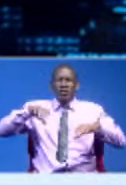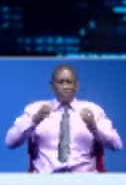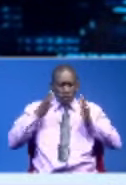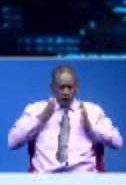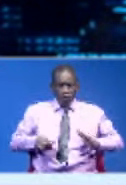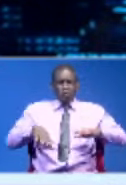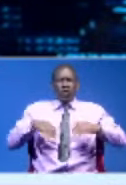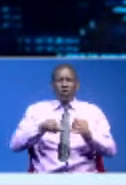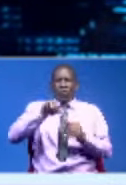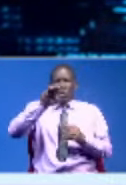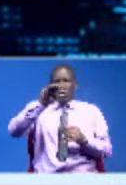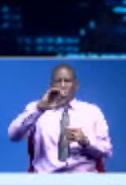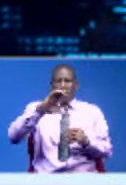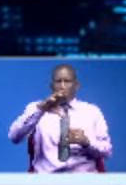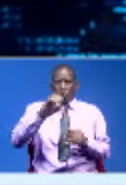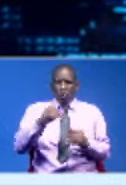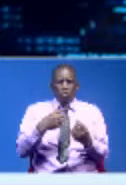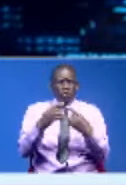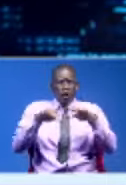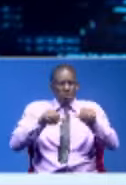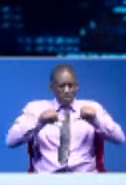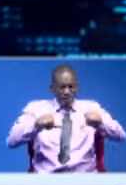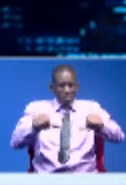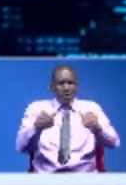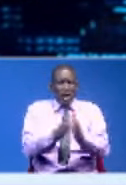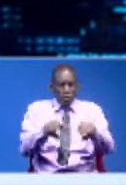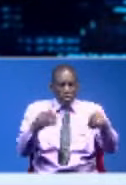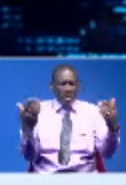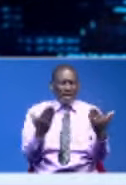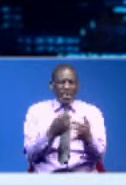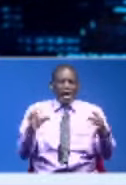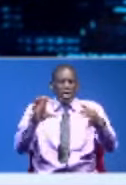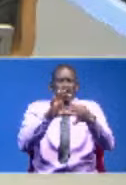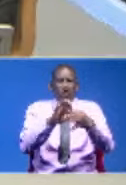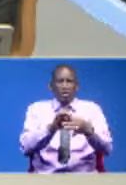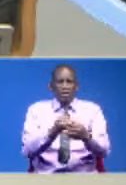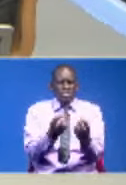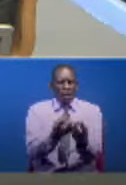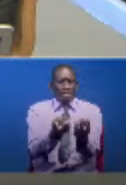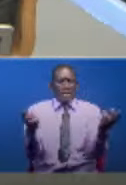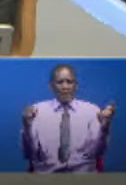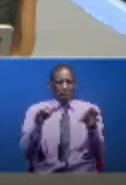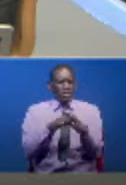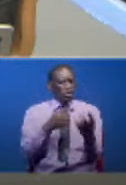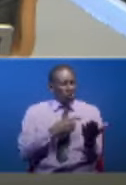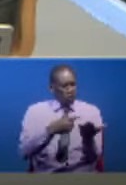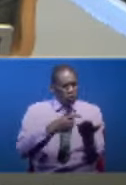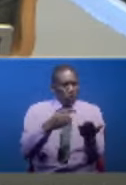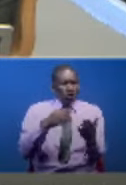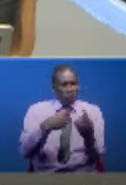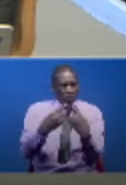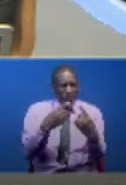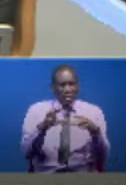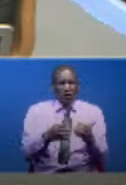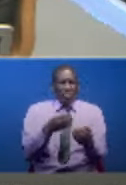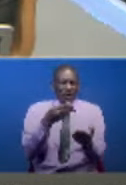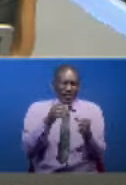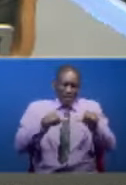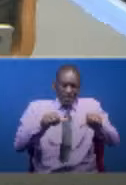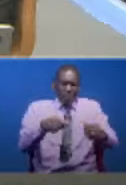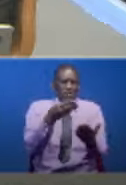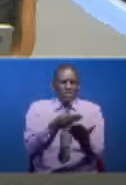macro level. We are talking about sustainability, and tonight I am joined by an eminent panel to talk about sustainable finance and how we can get